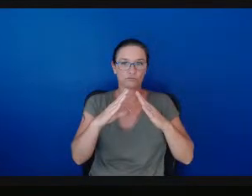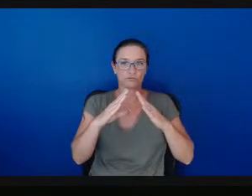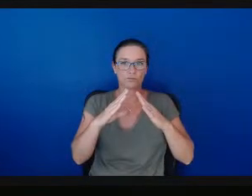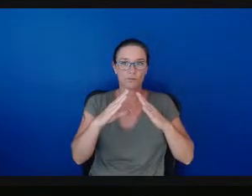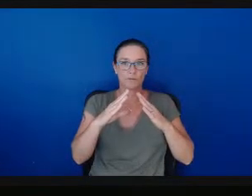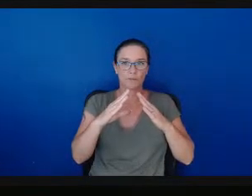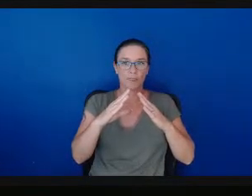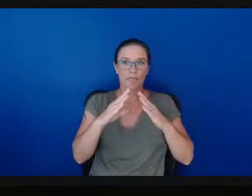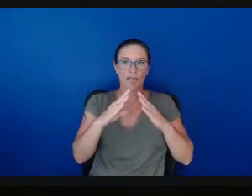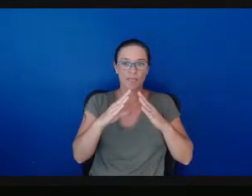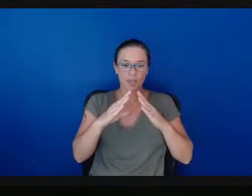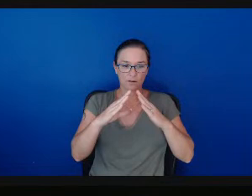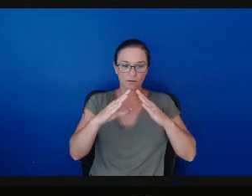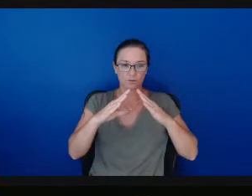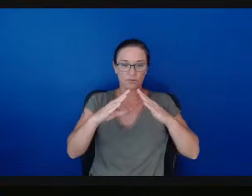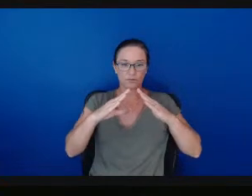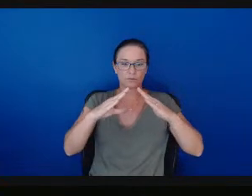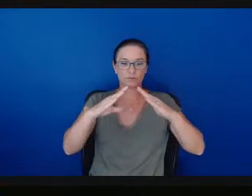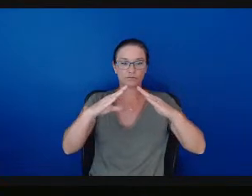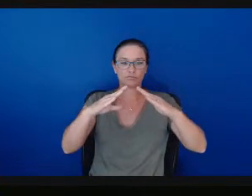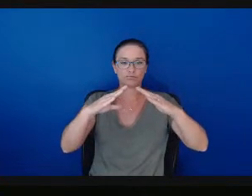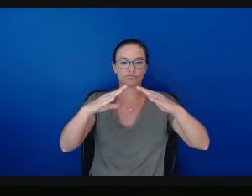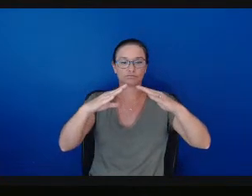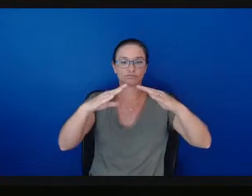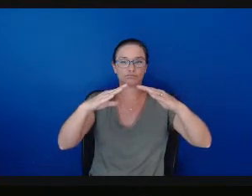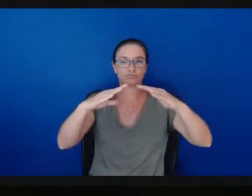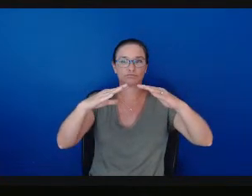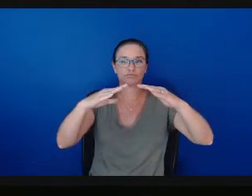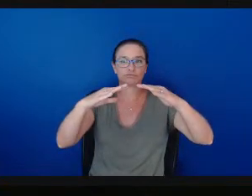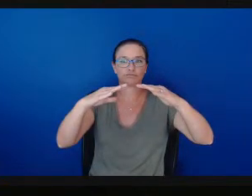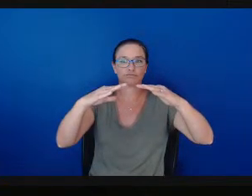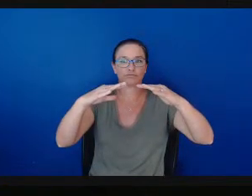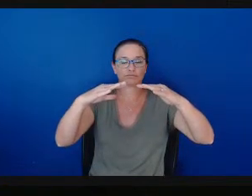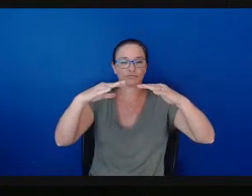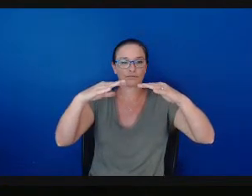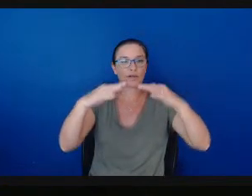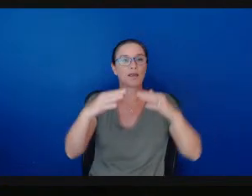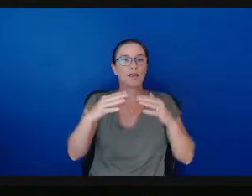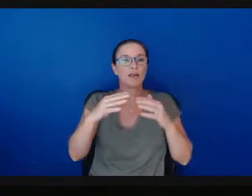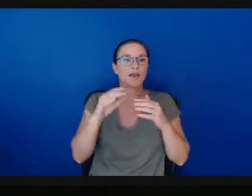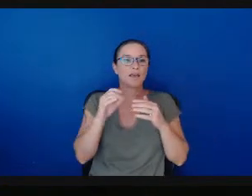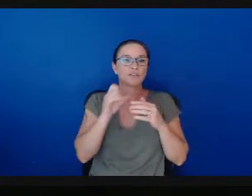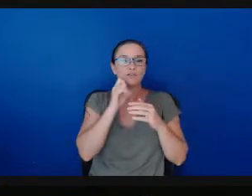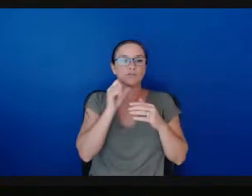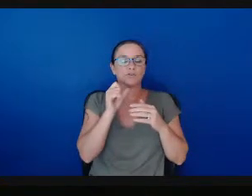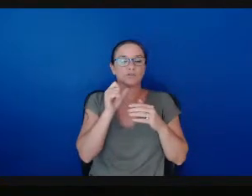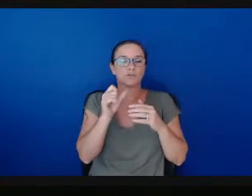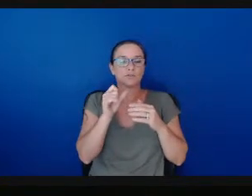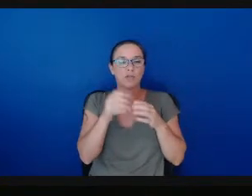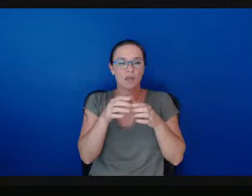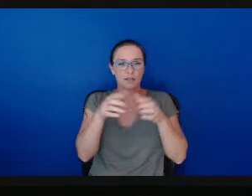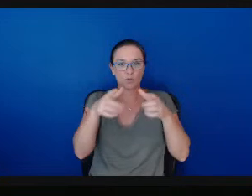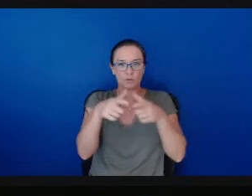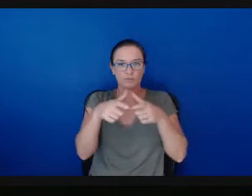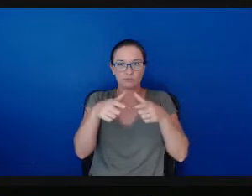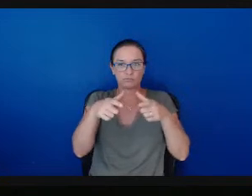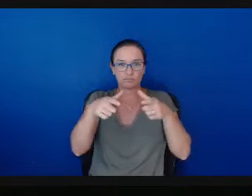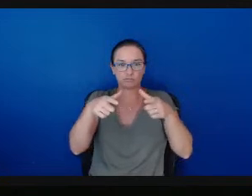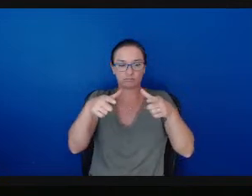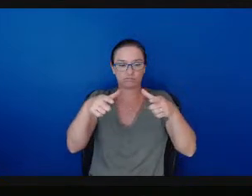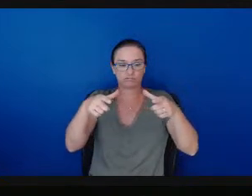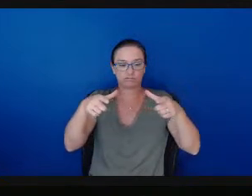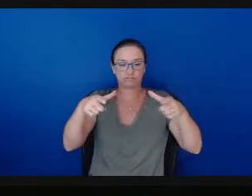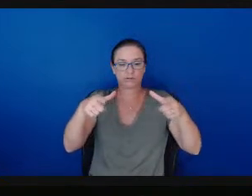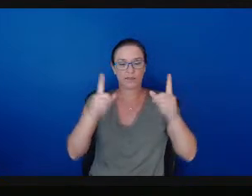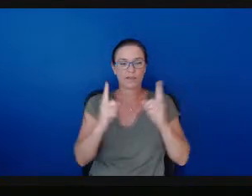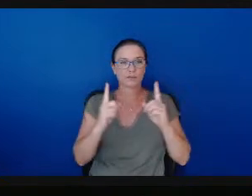back around, and the magma coming into the volcano at depth is no longer all leaving the volcano at the top. And so that's one crucial